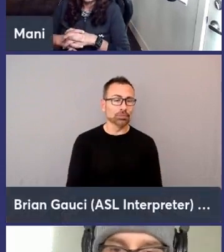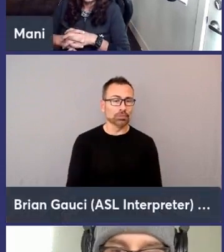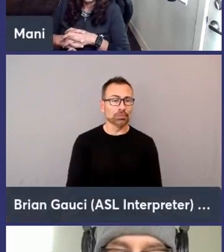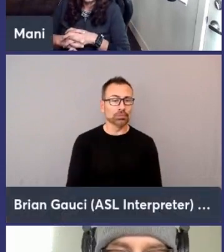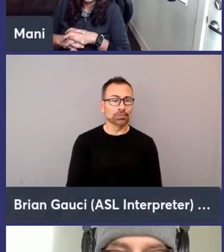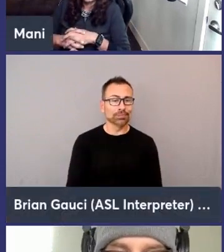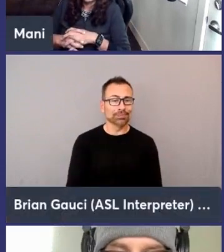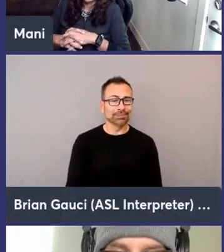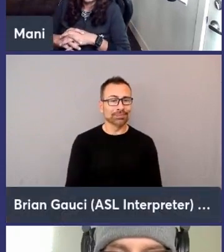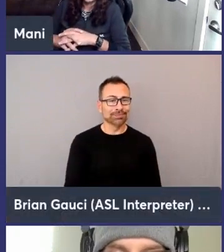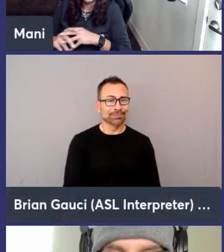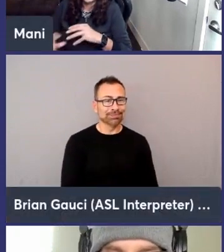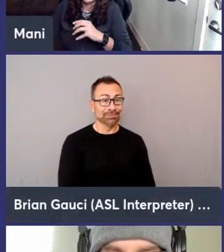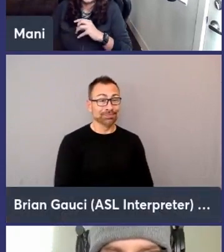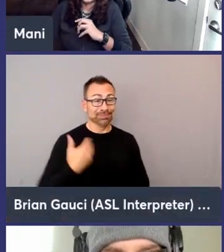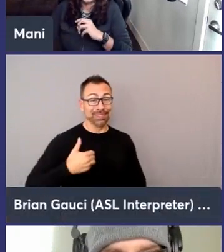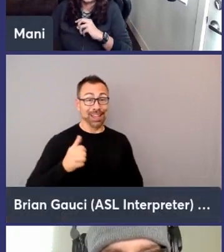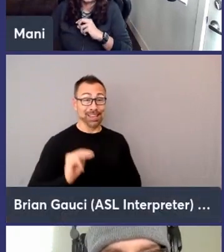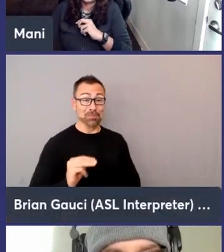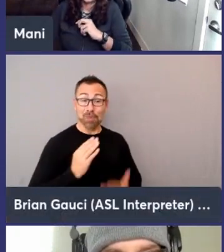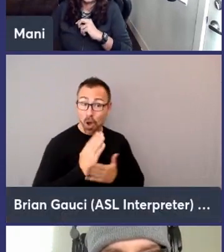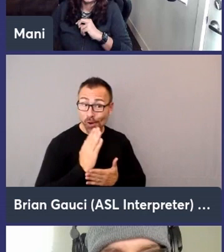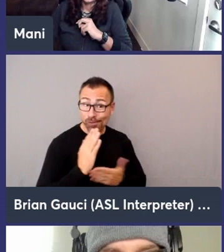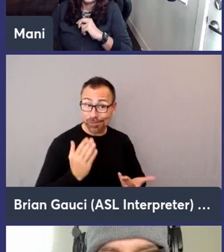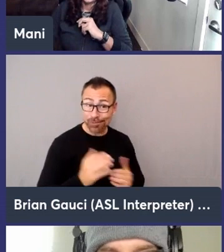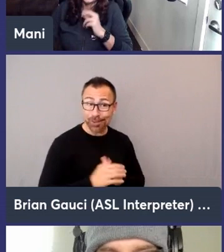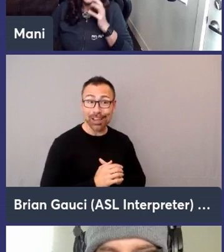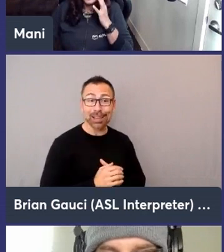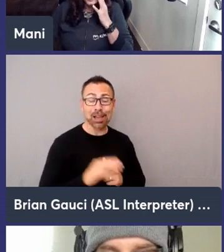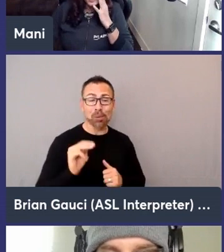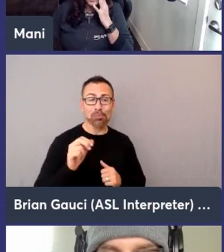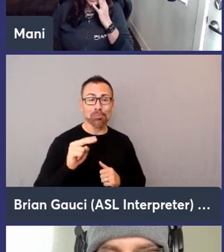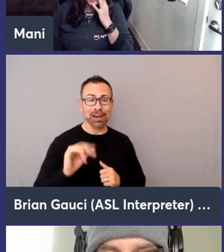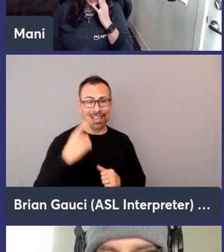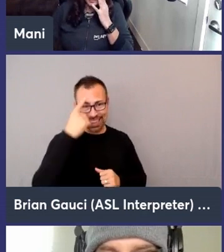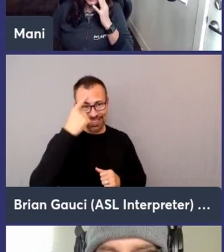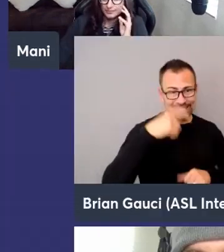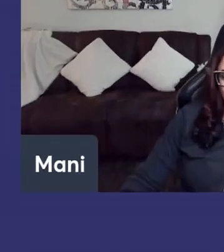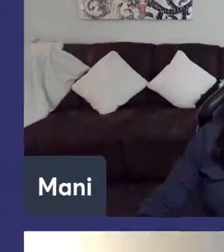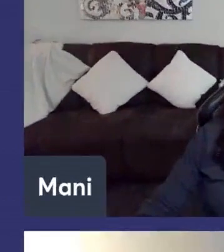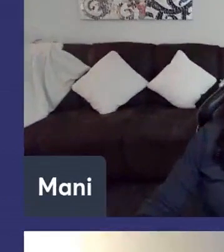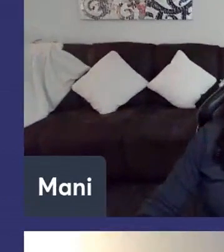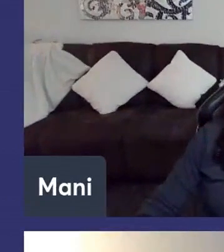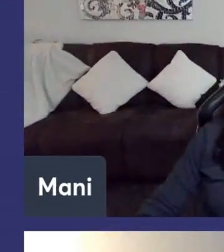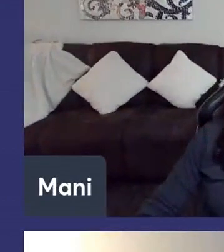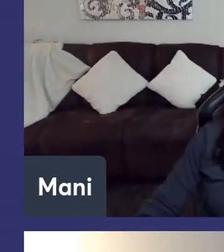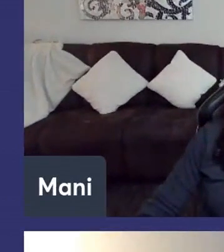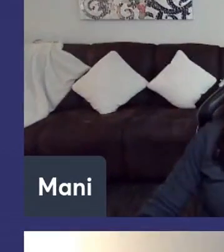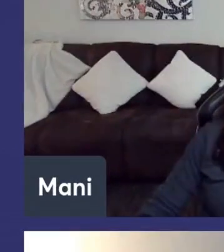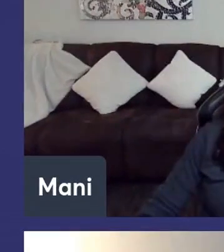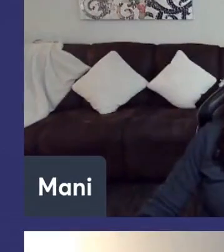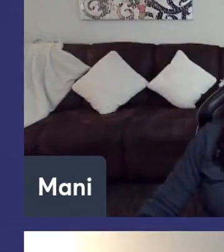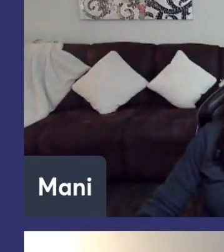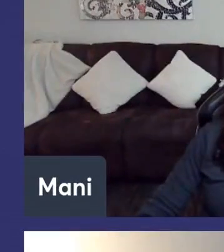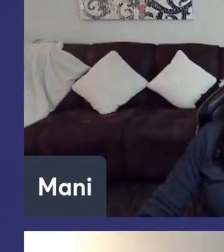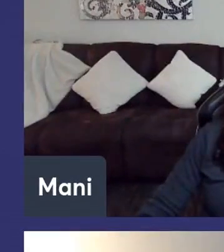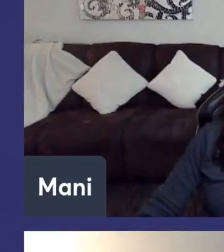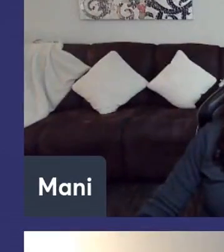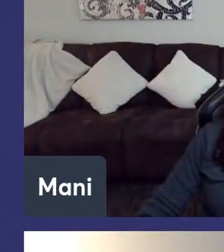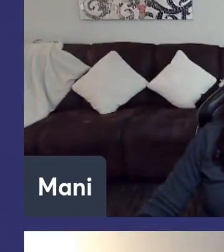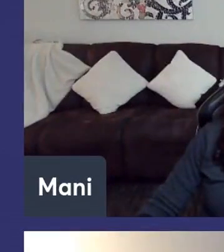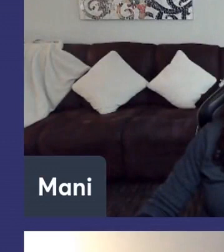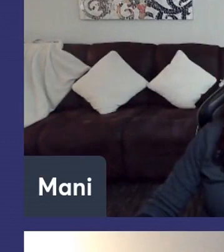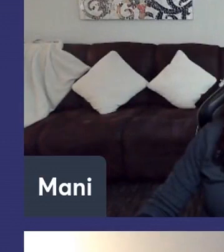All right, Mani. I think we are running close here on time. Do you have any parting